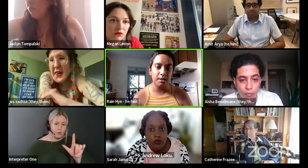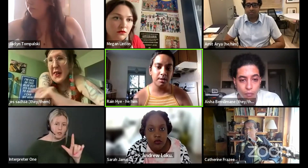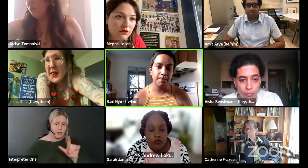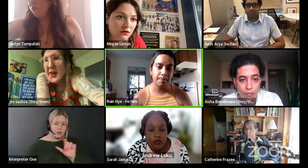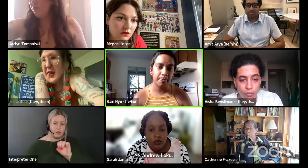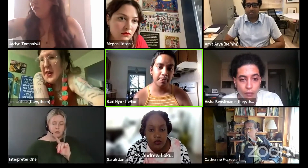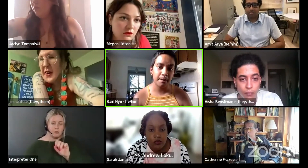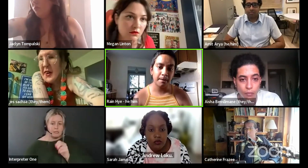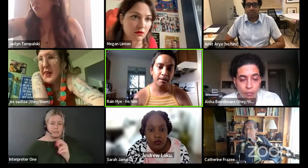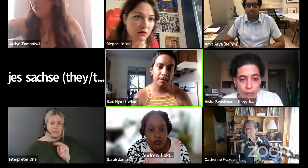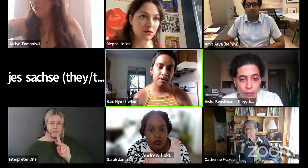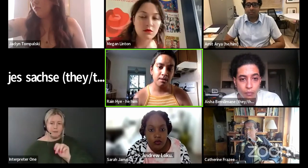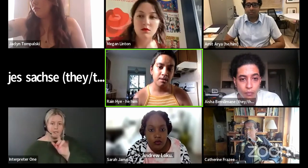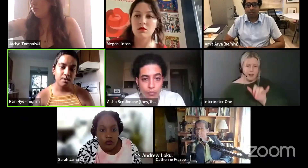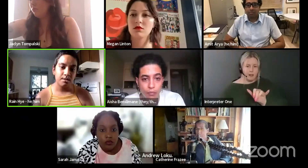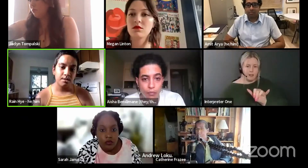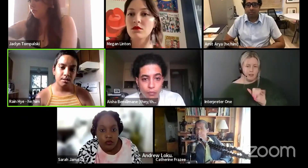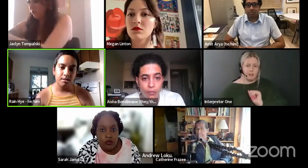Stephen Kelly.